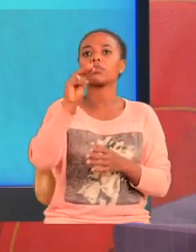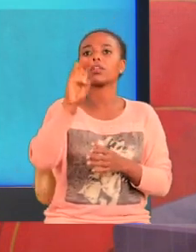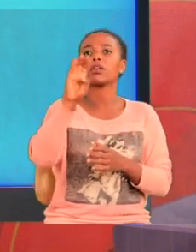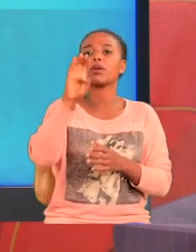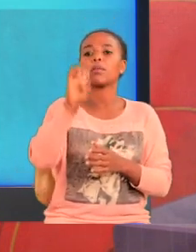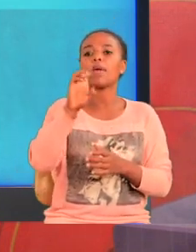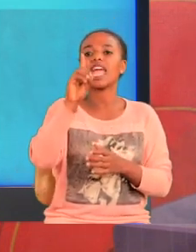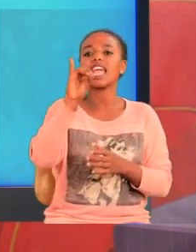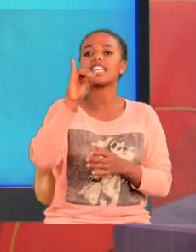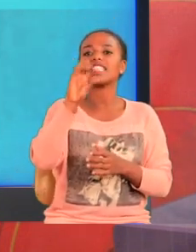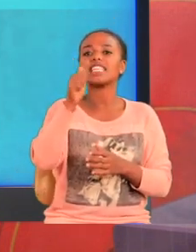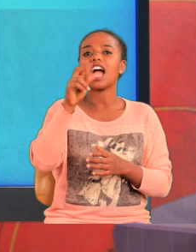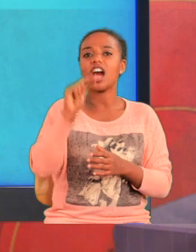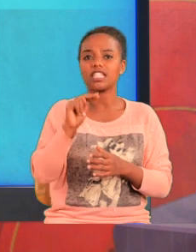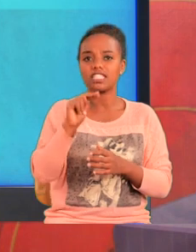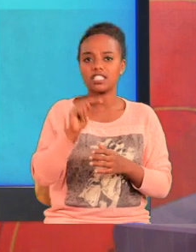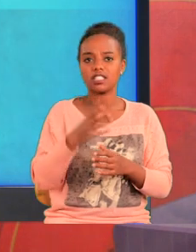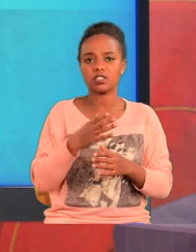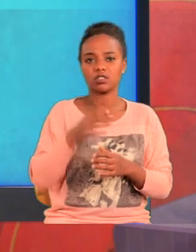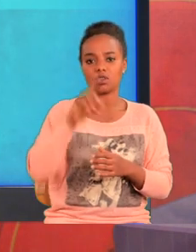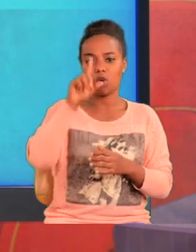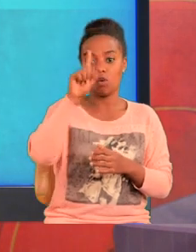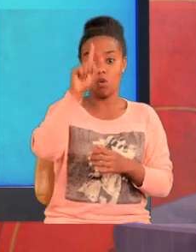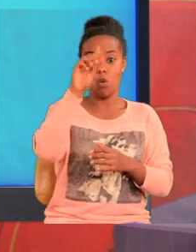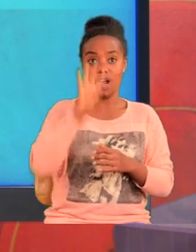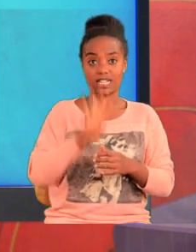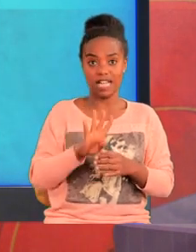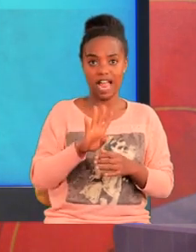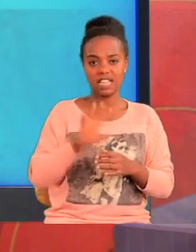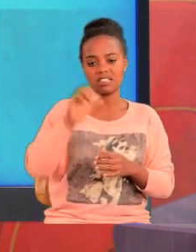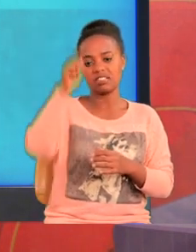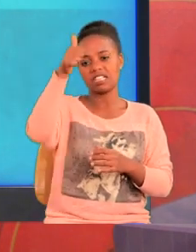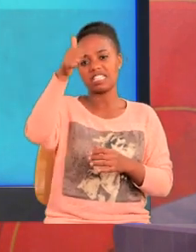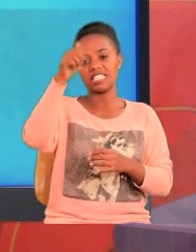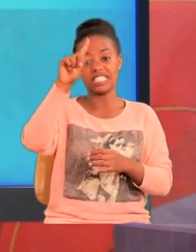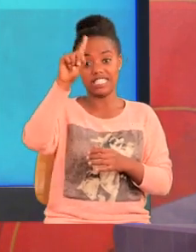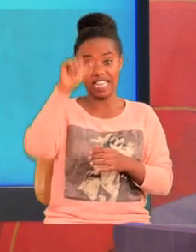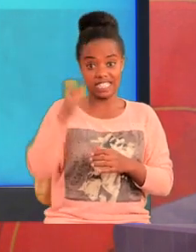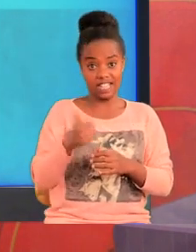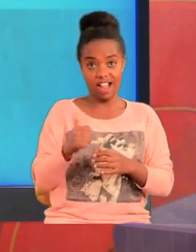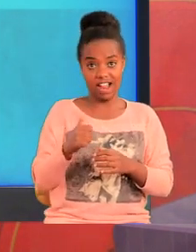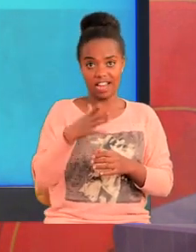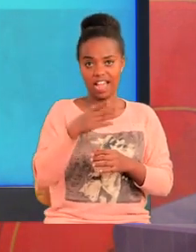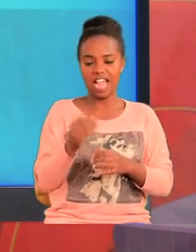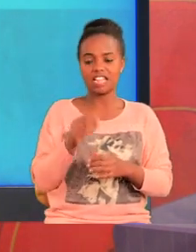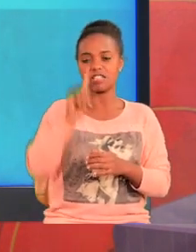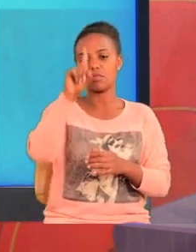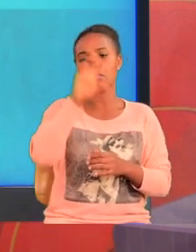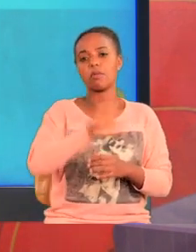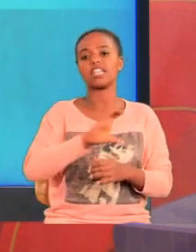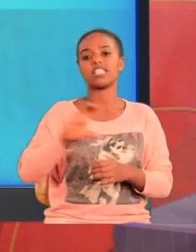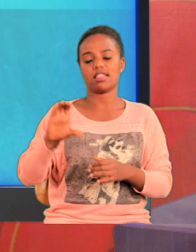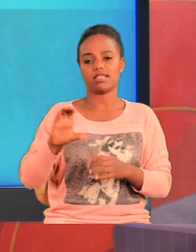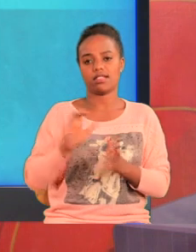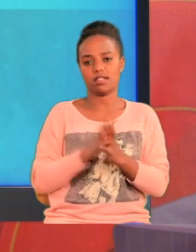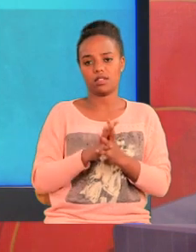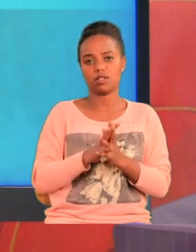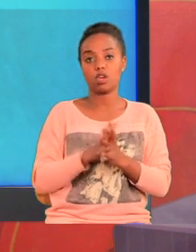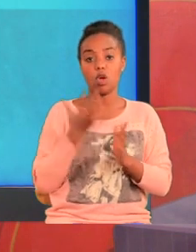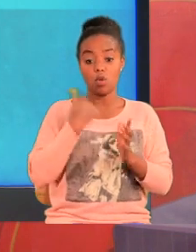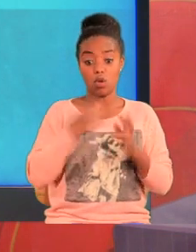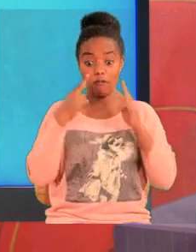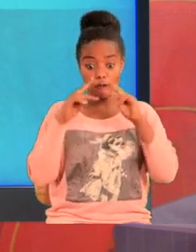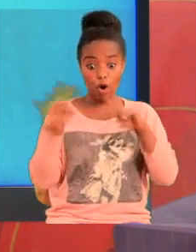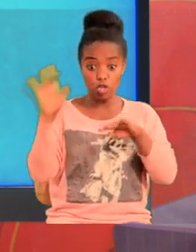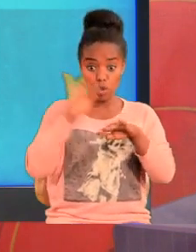mode, quartiles, deciles, and percentiles. So today we will focus on mean,